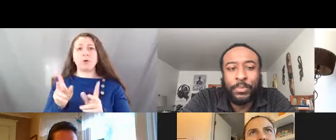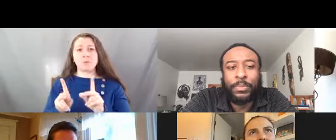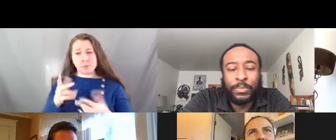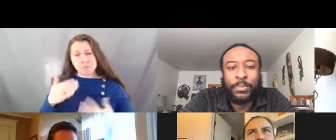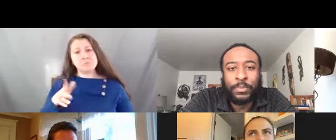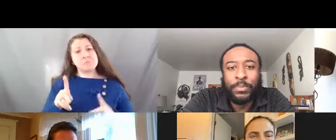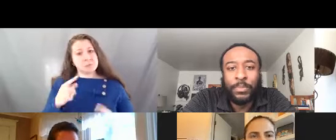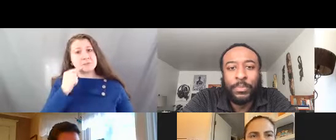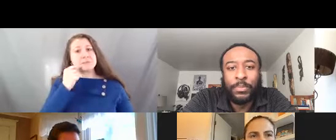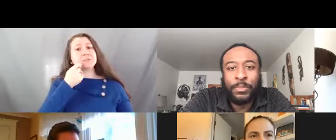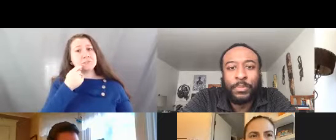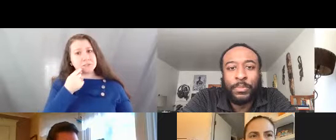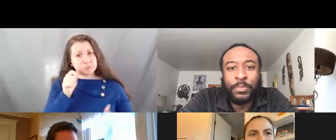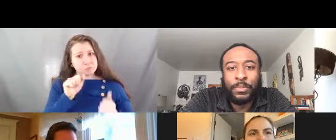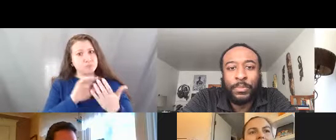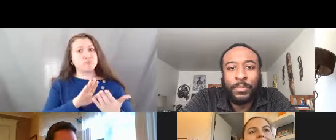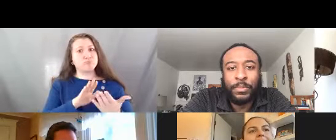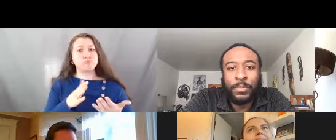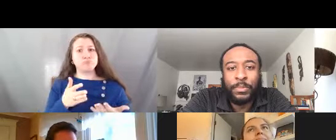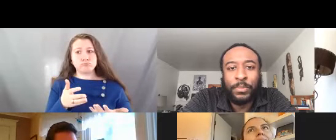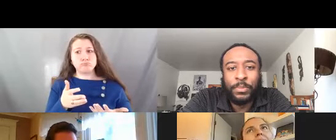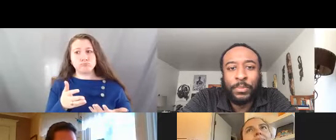was. And I was like, okay, wow, this is actually something